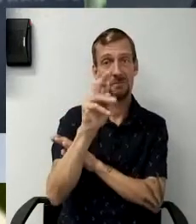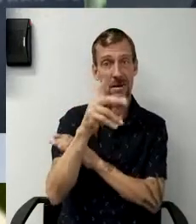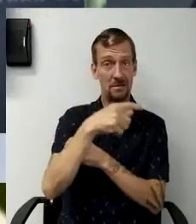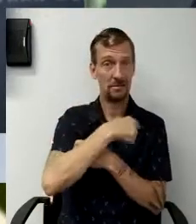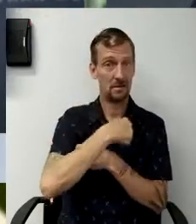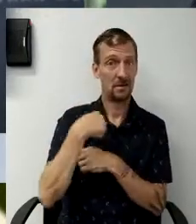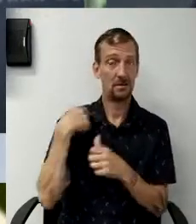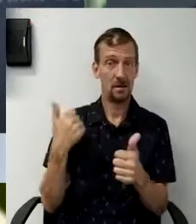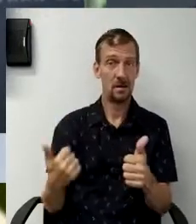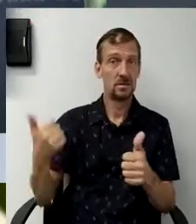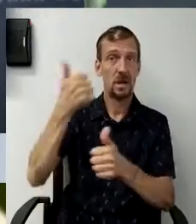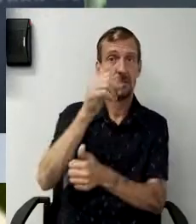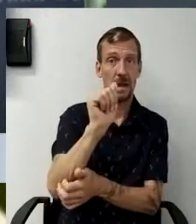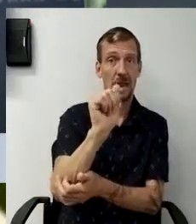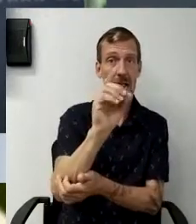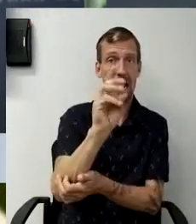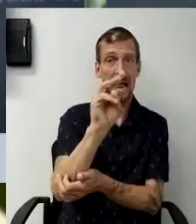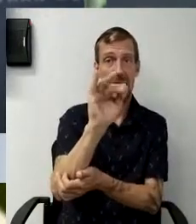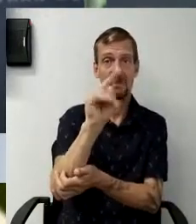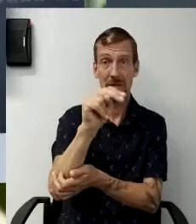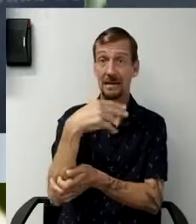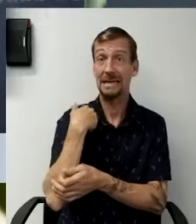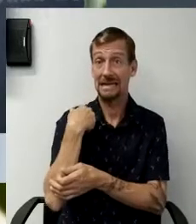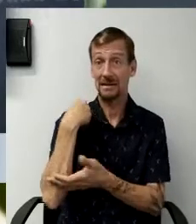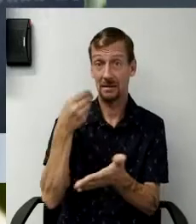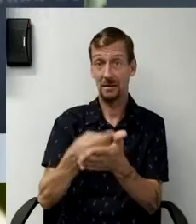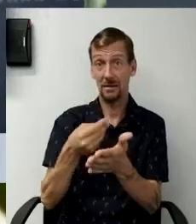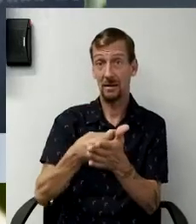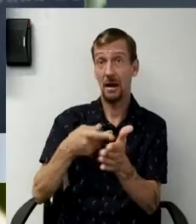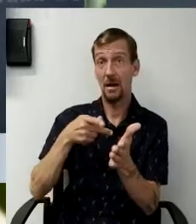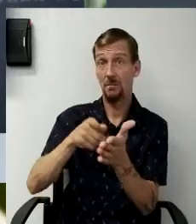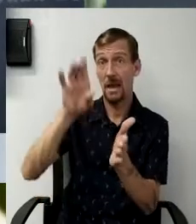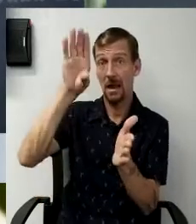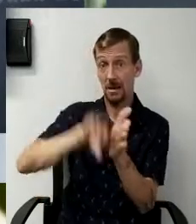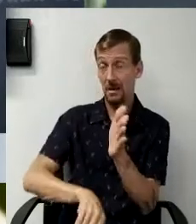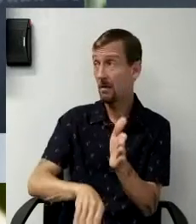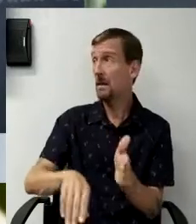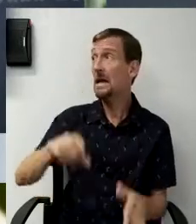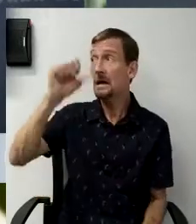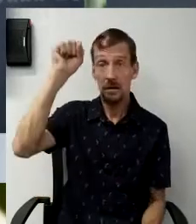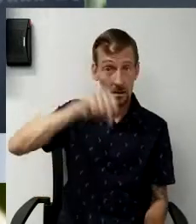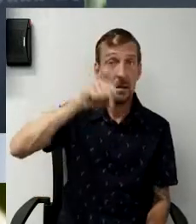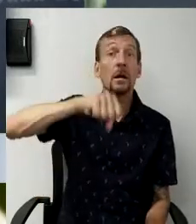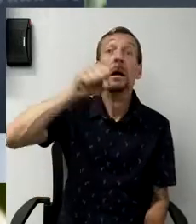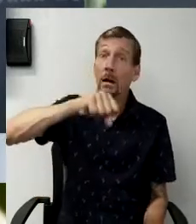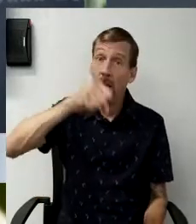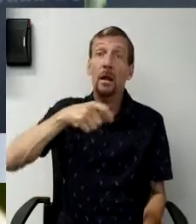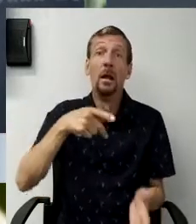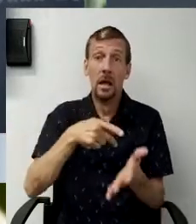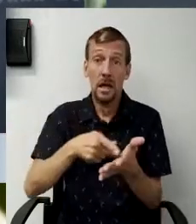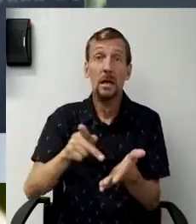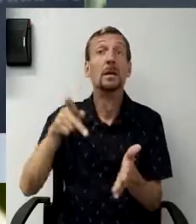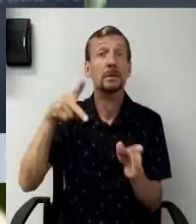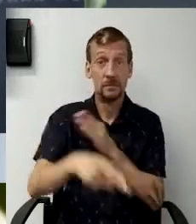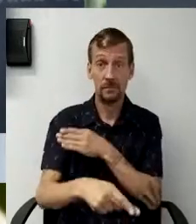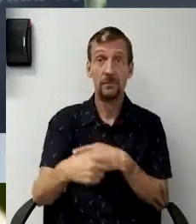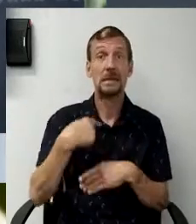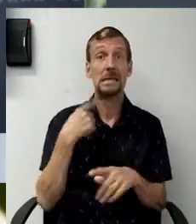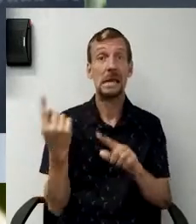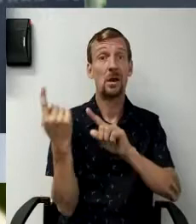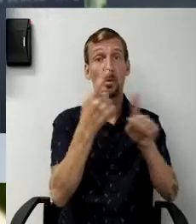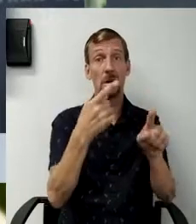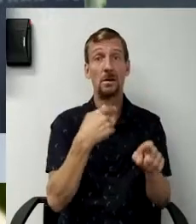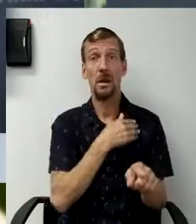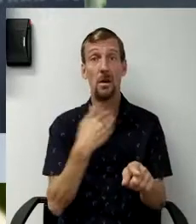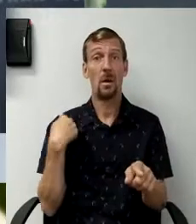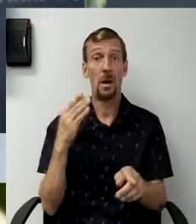top administrators taken a pay cut? Yeah, actually, I went to our executive team and to